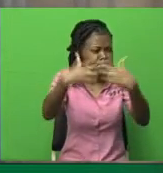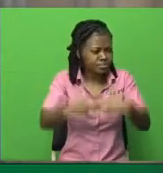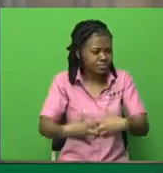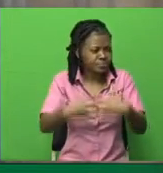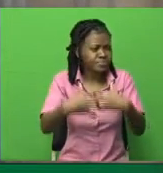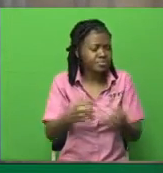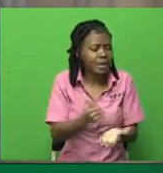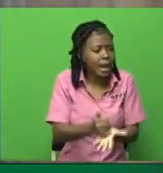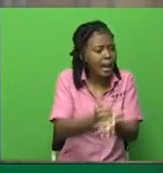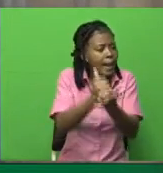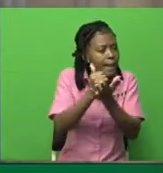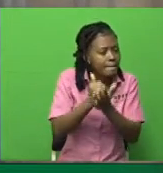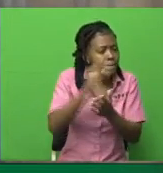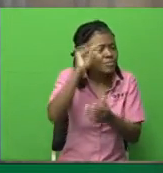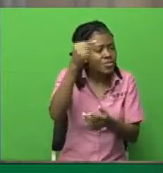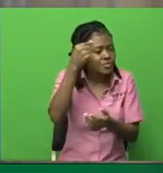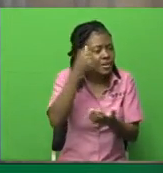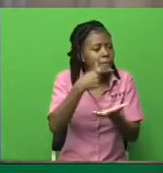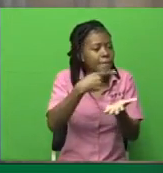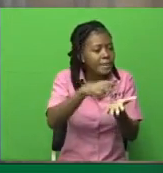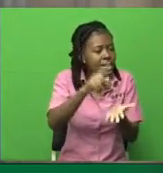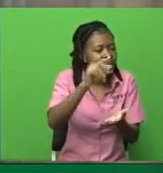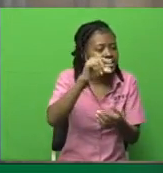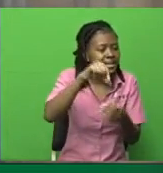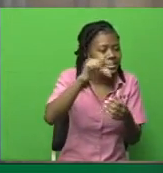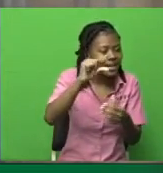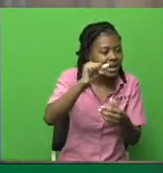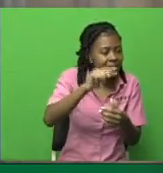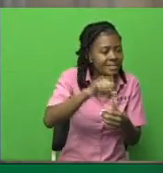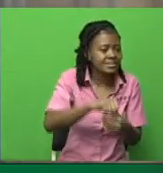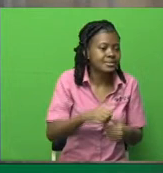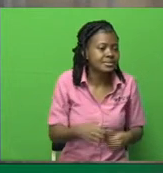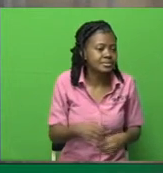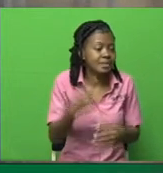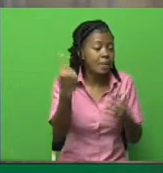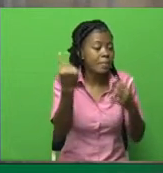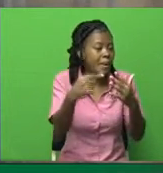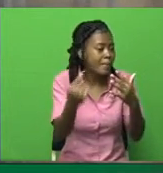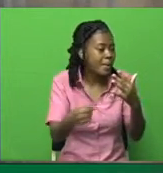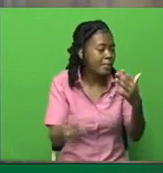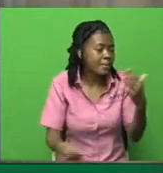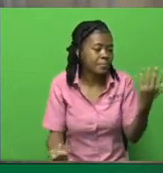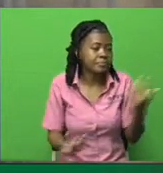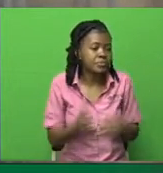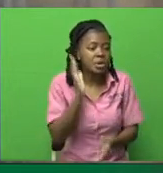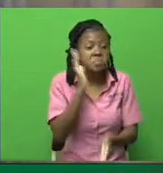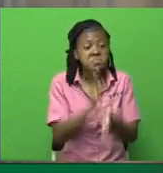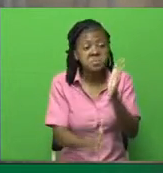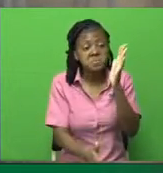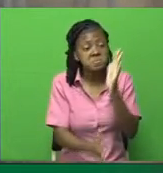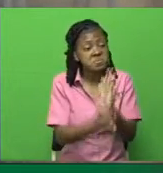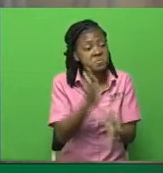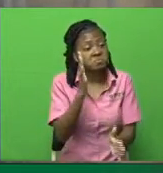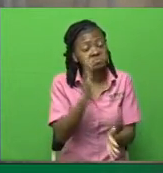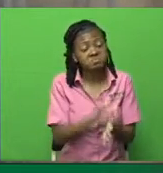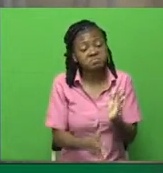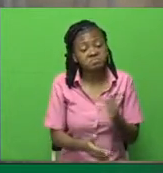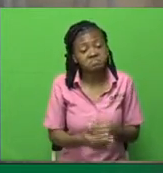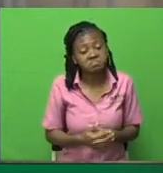enforcement committee visiting the sites and caretakers he says all these things have now been disconnecting discontinued